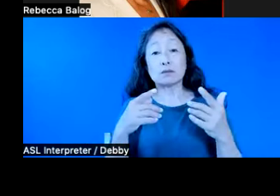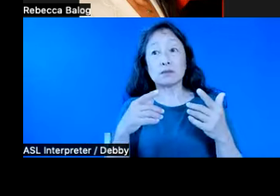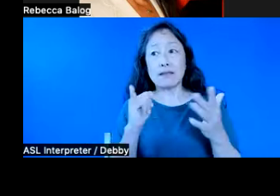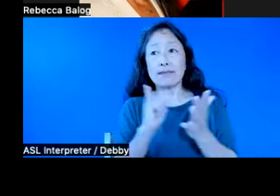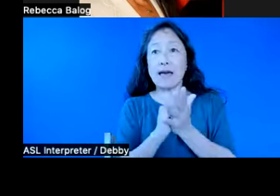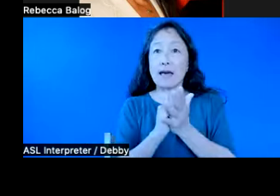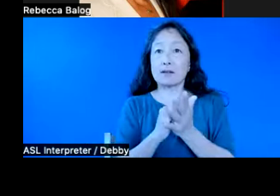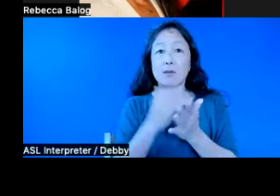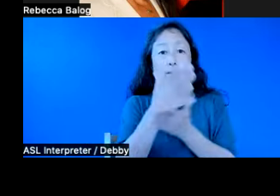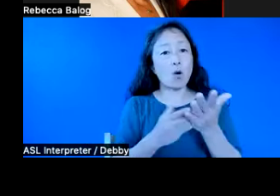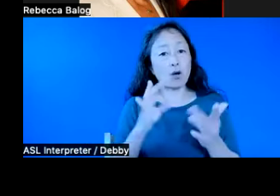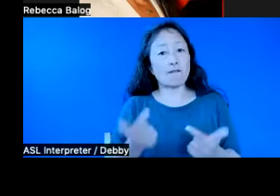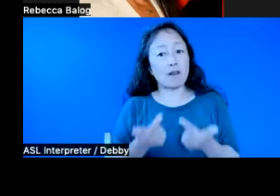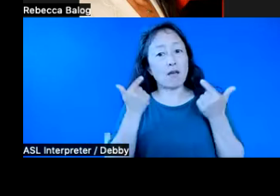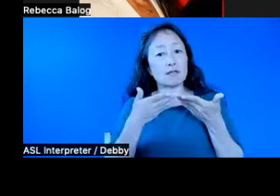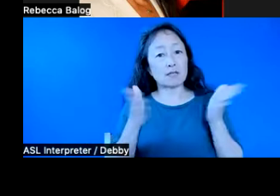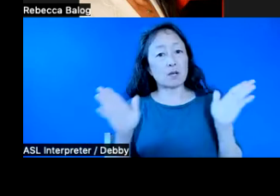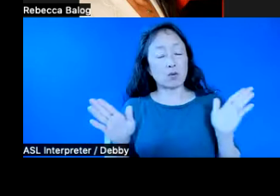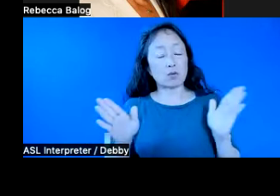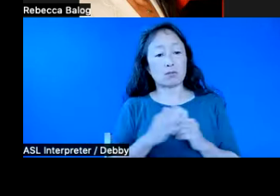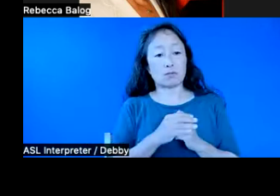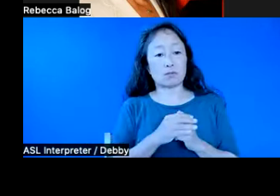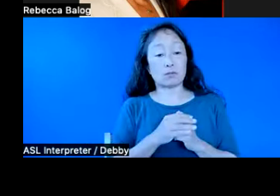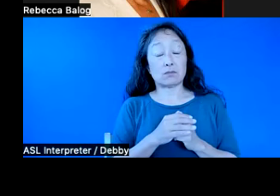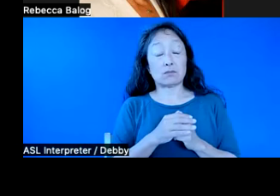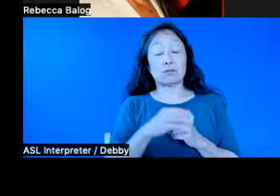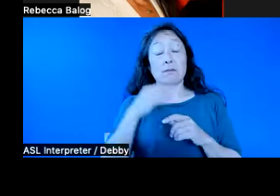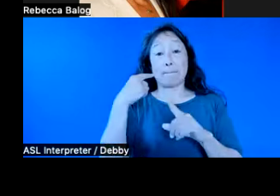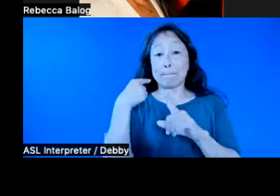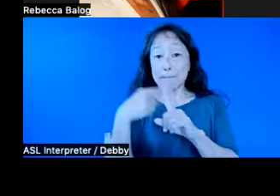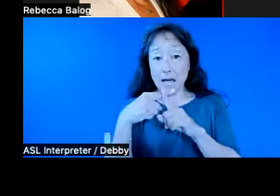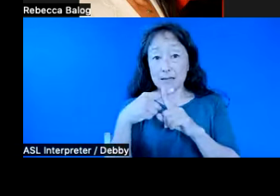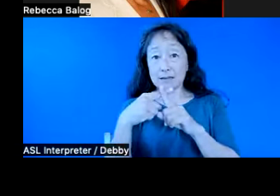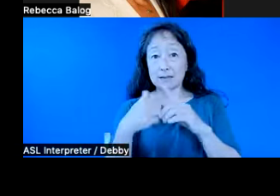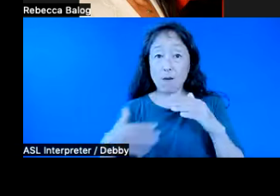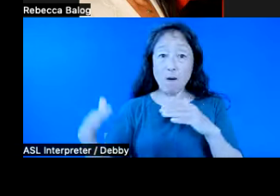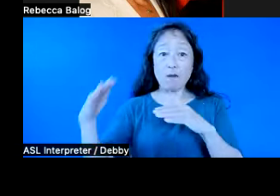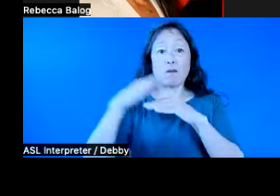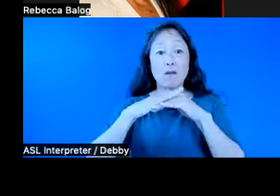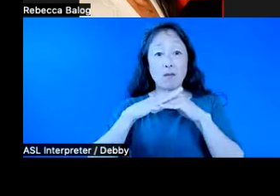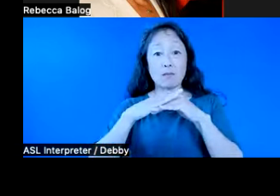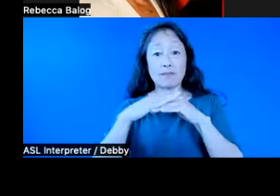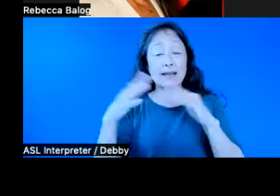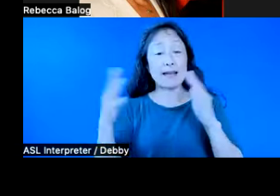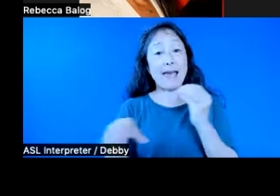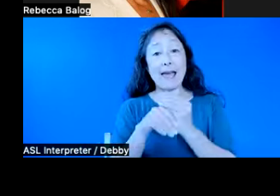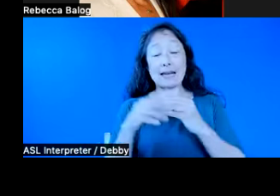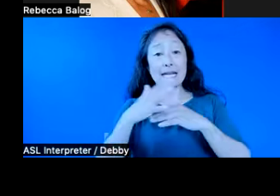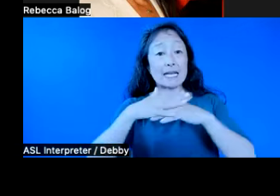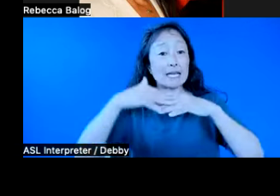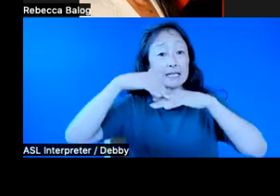general, adding into the indigeneity experience. These questions are just bizarre.